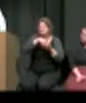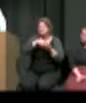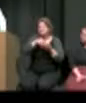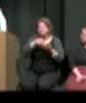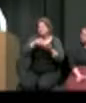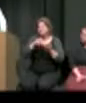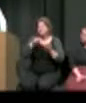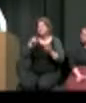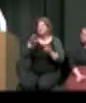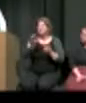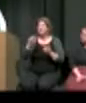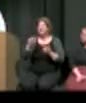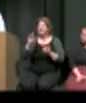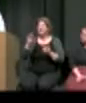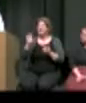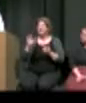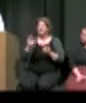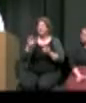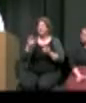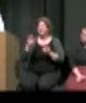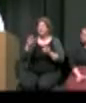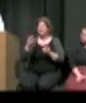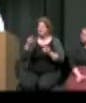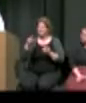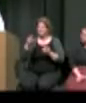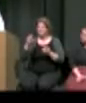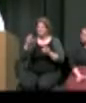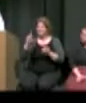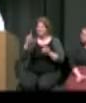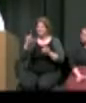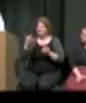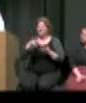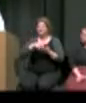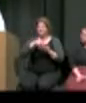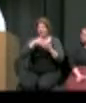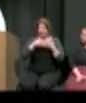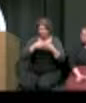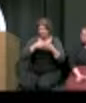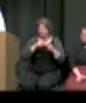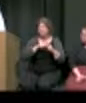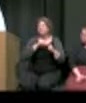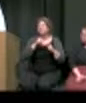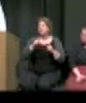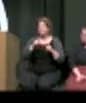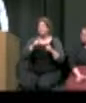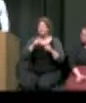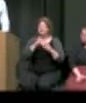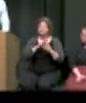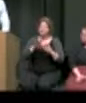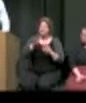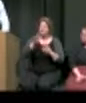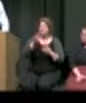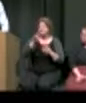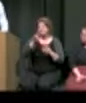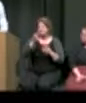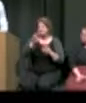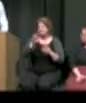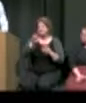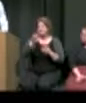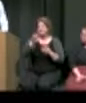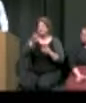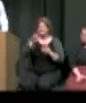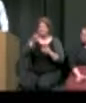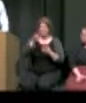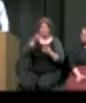It's the PC 800 Komatsu excavator. We were able to complete about 7,500 cubic yards last